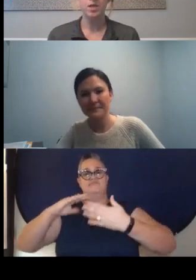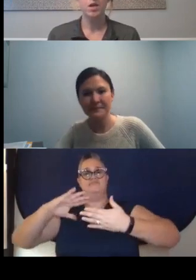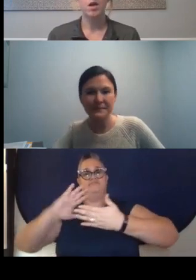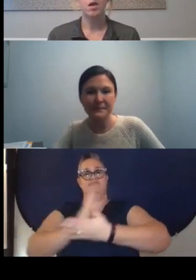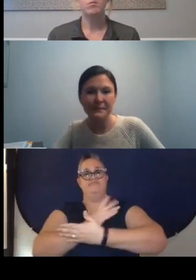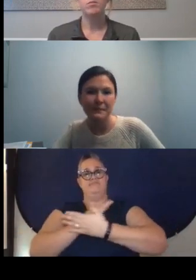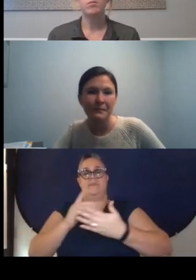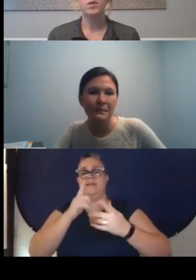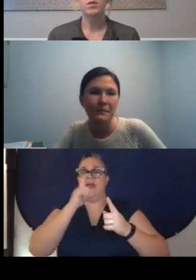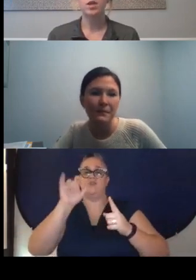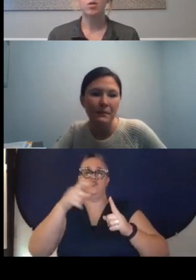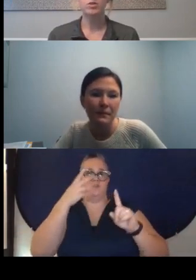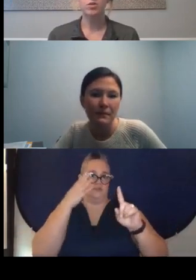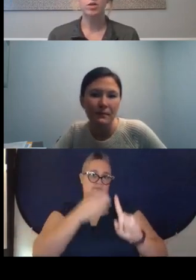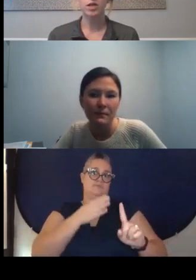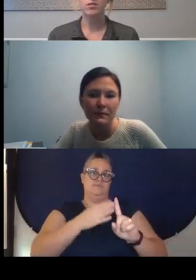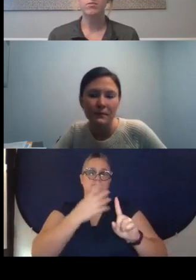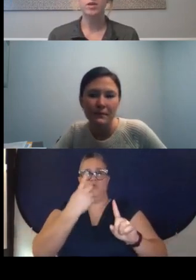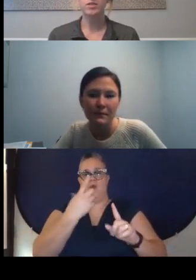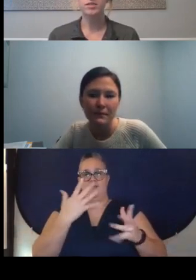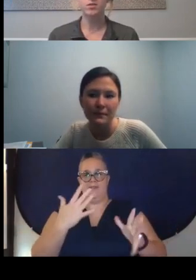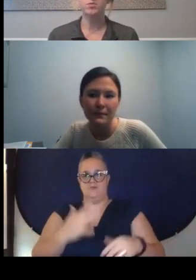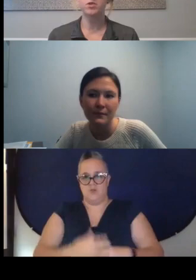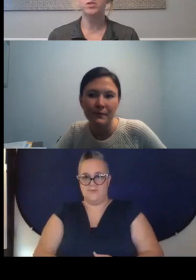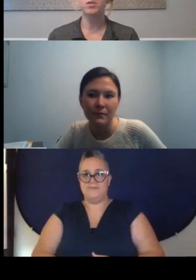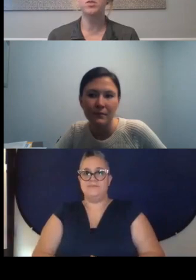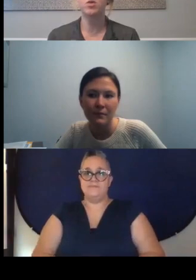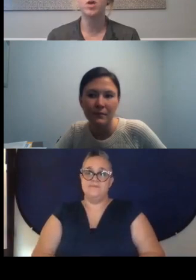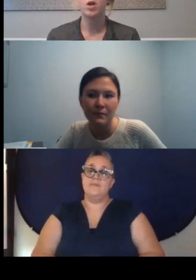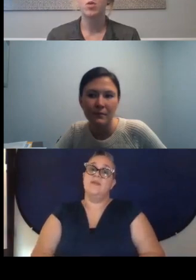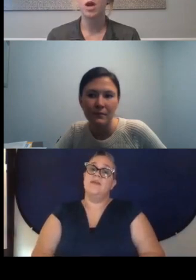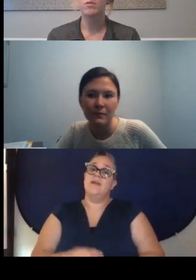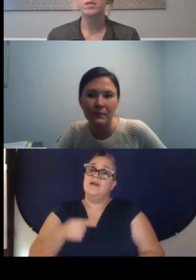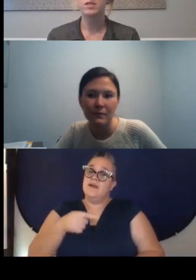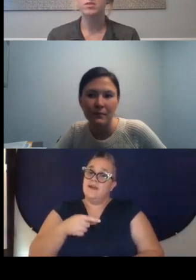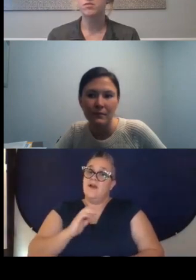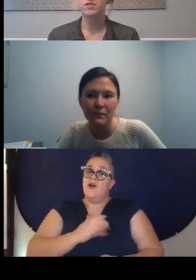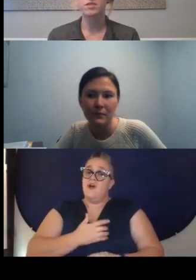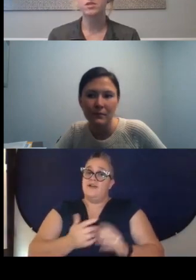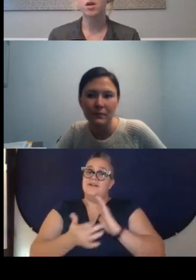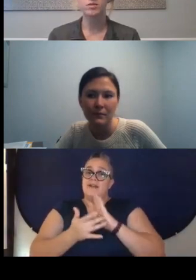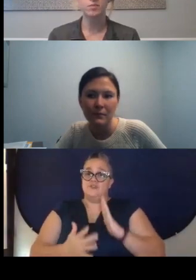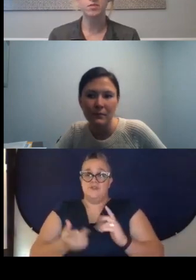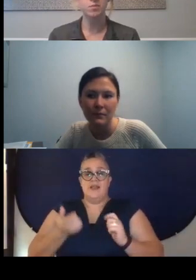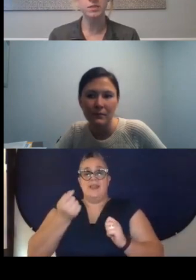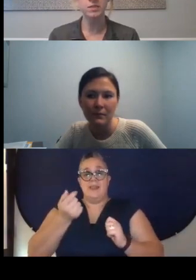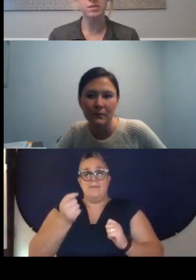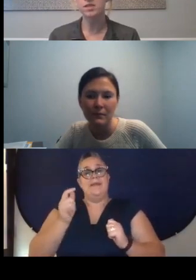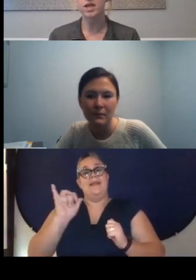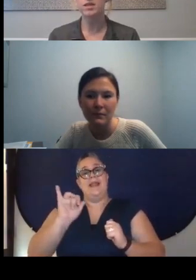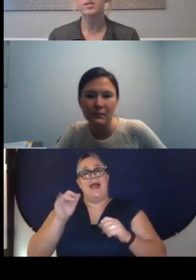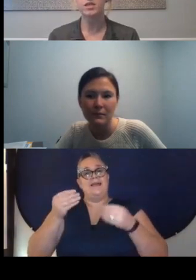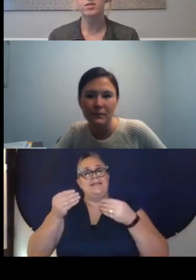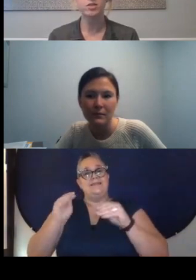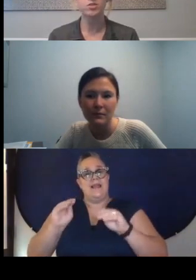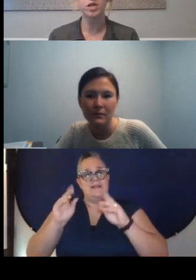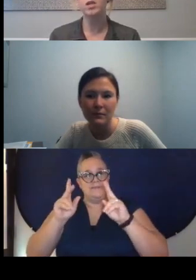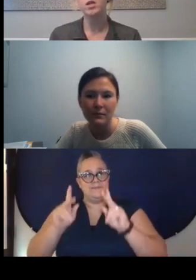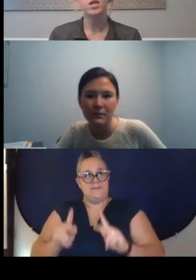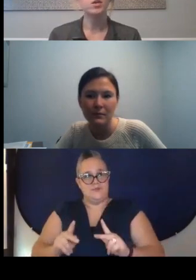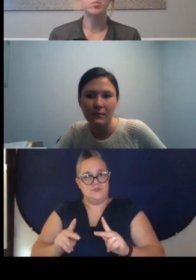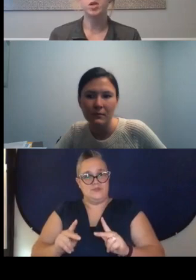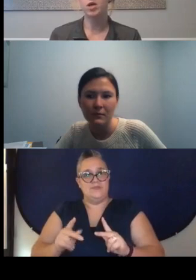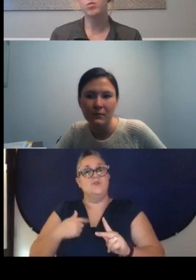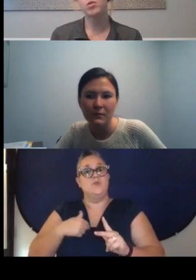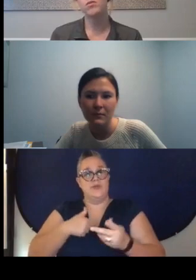time. They also are kind of a salesperson. So we're obviously servicing to all types of businesses. Again, like Sarah touched